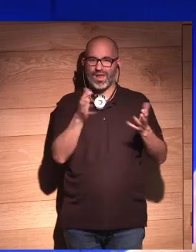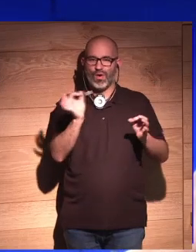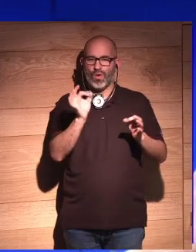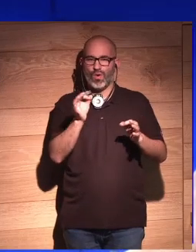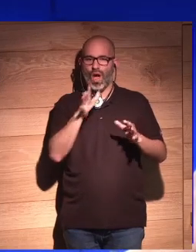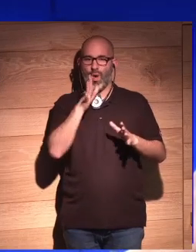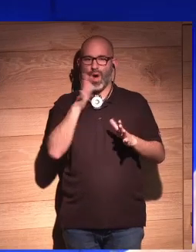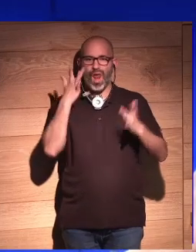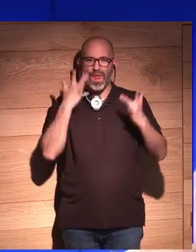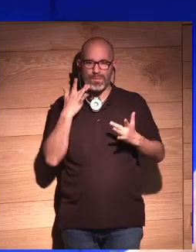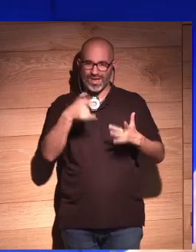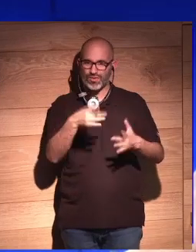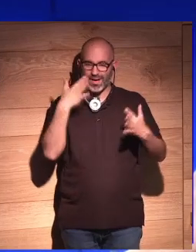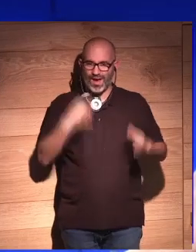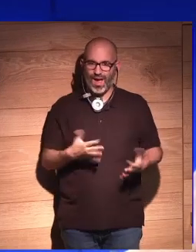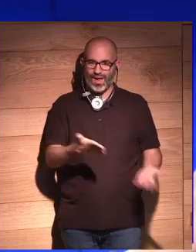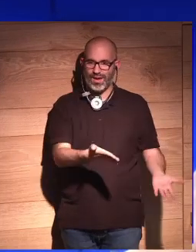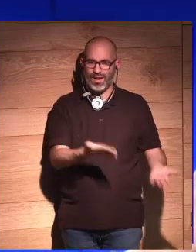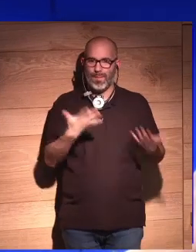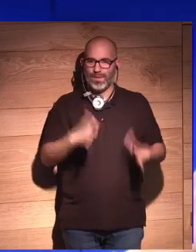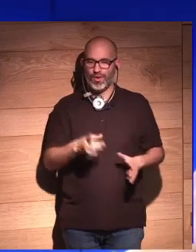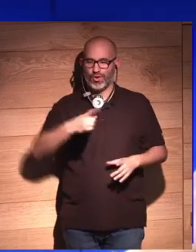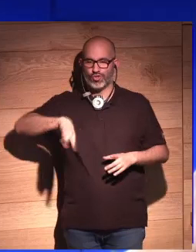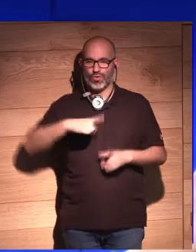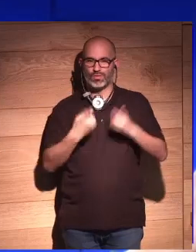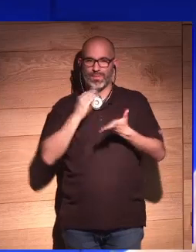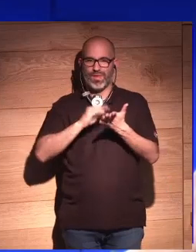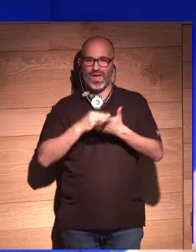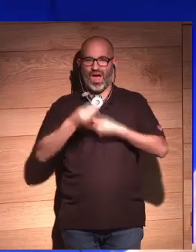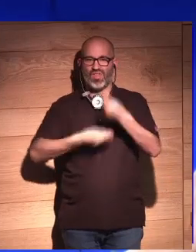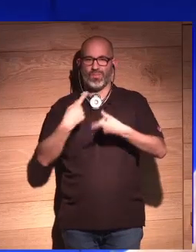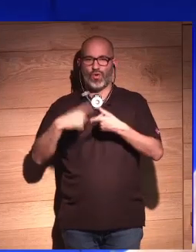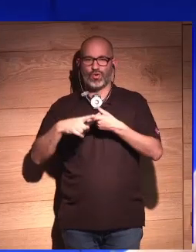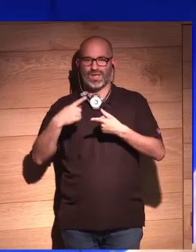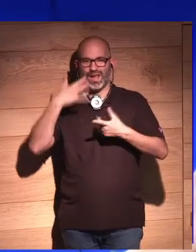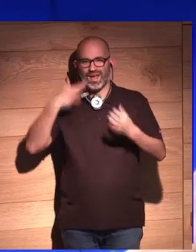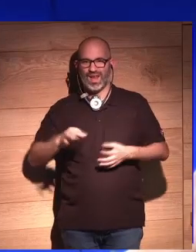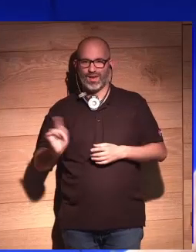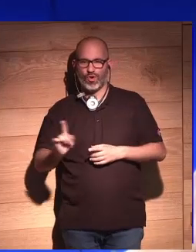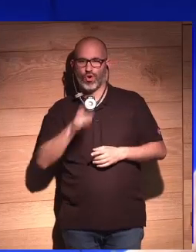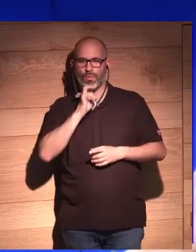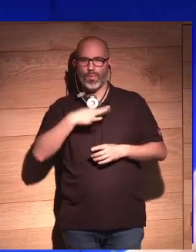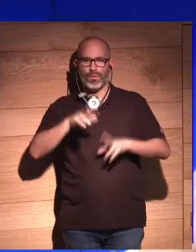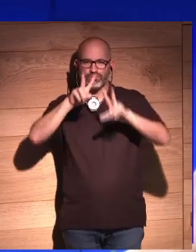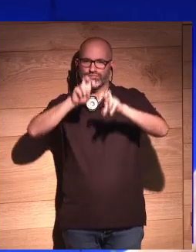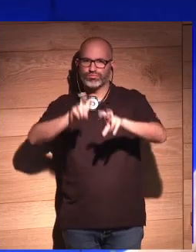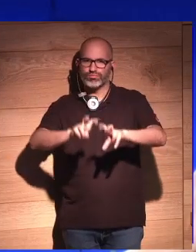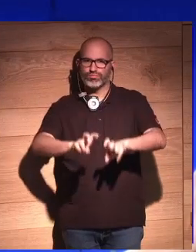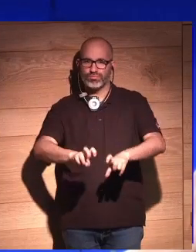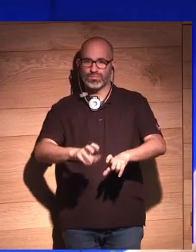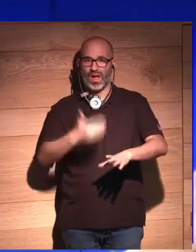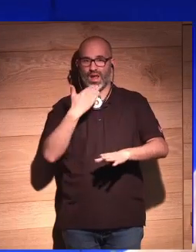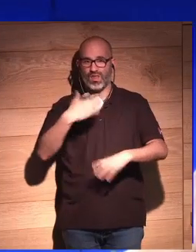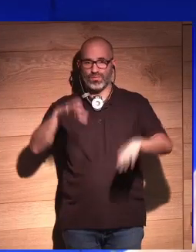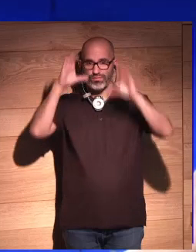we act in ways that are not real. So what is the disconnect? How do we explore this? Perhaps it's interesting to explore it through mediums